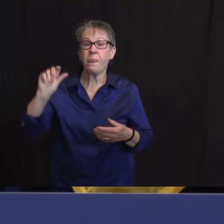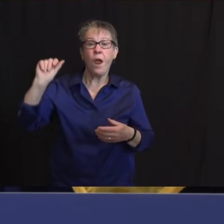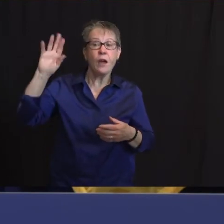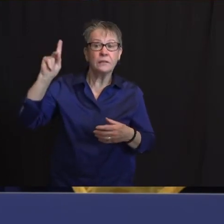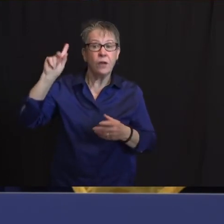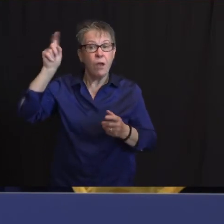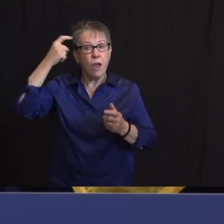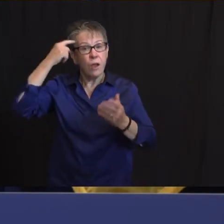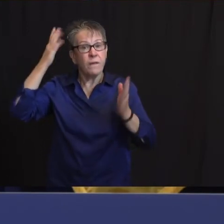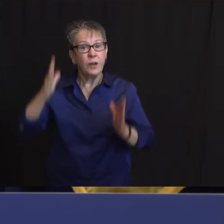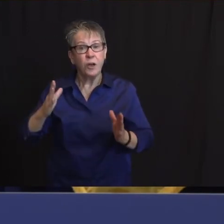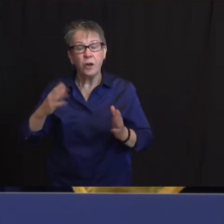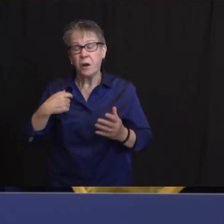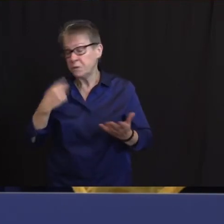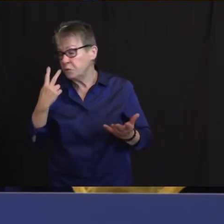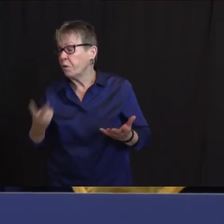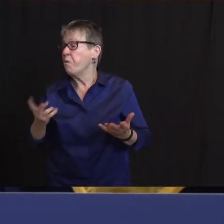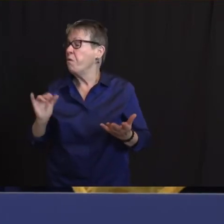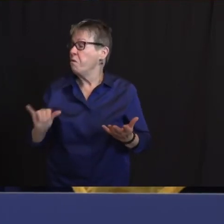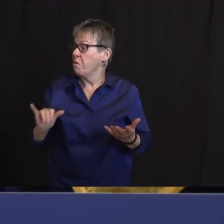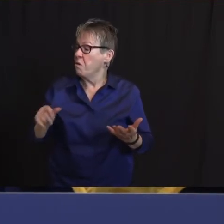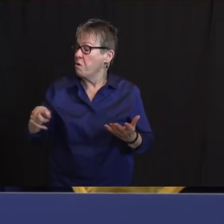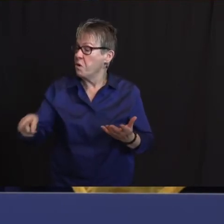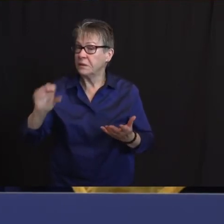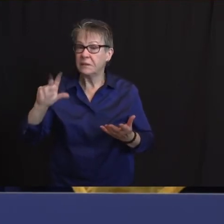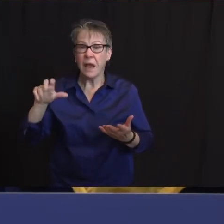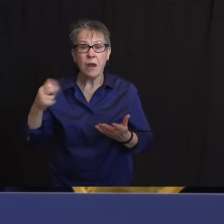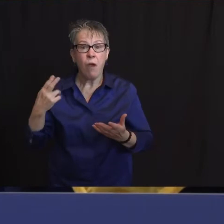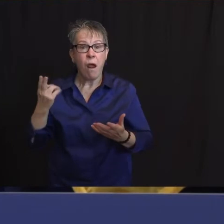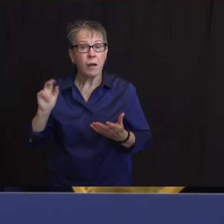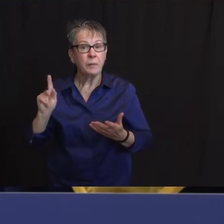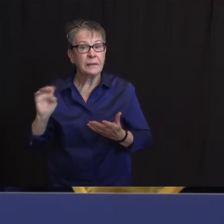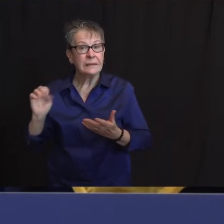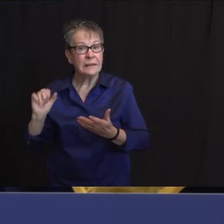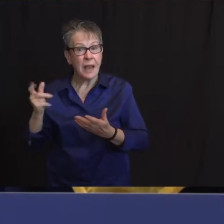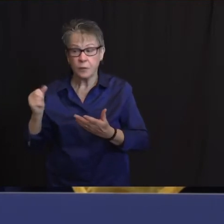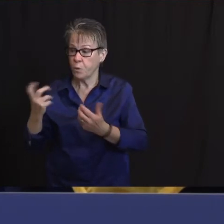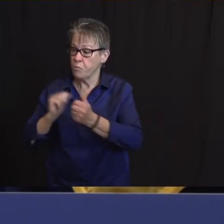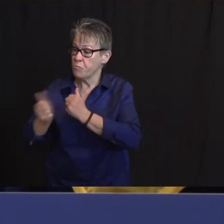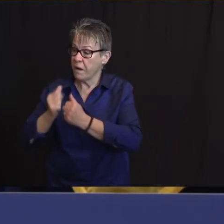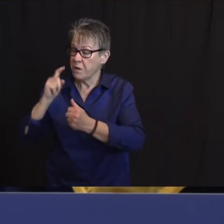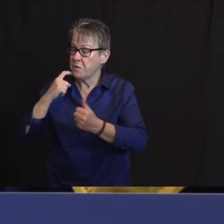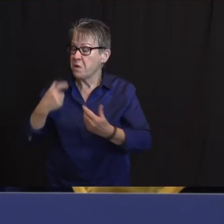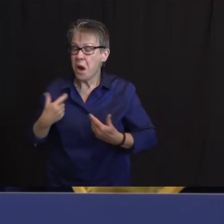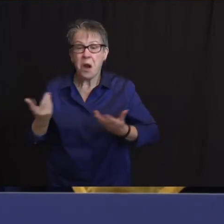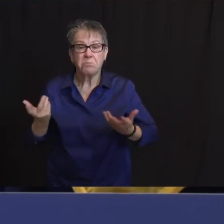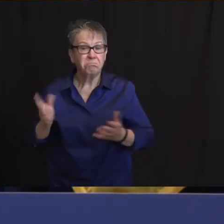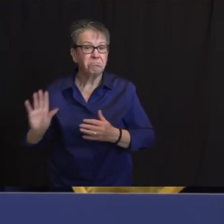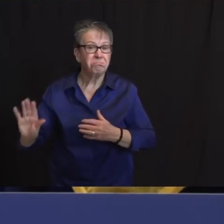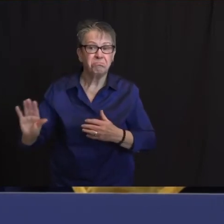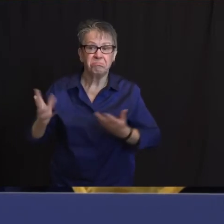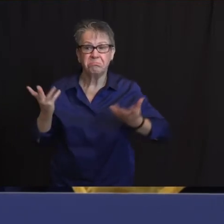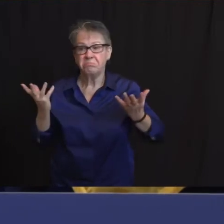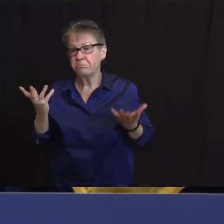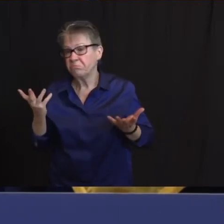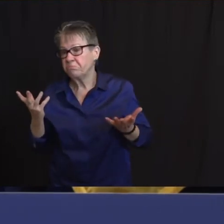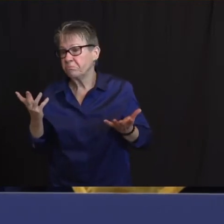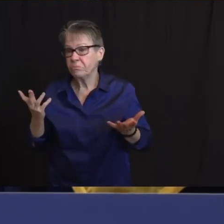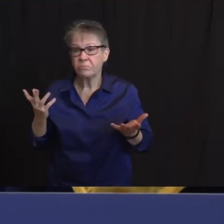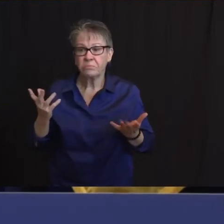a primary in Arkansas, which I was a little surprised by. I thought I did not know that he was term limited, but I've got no